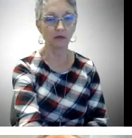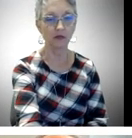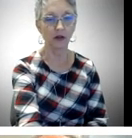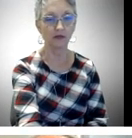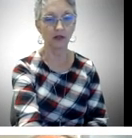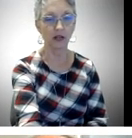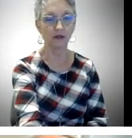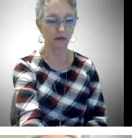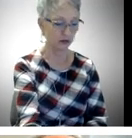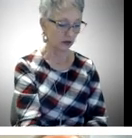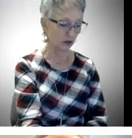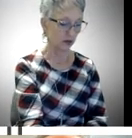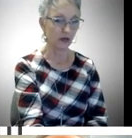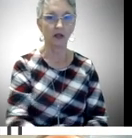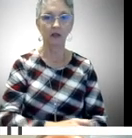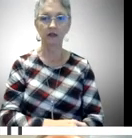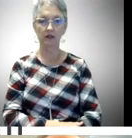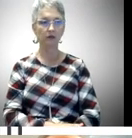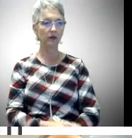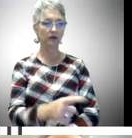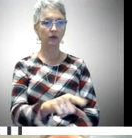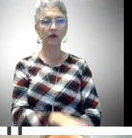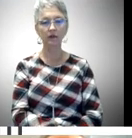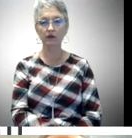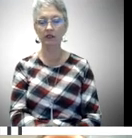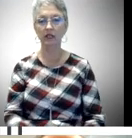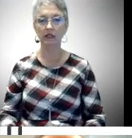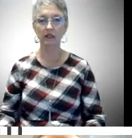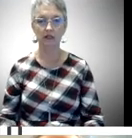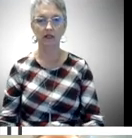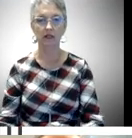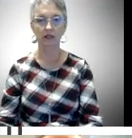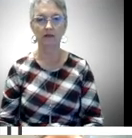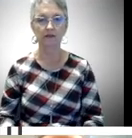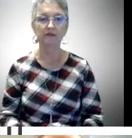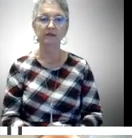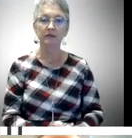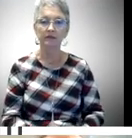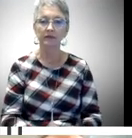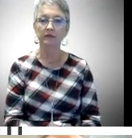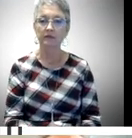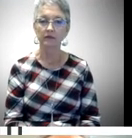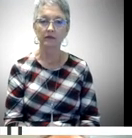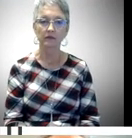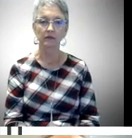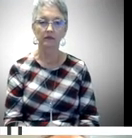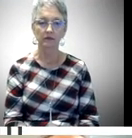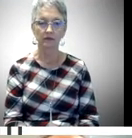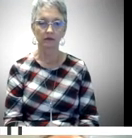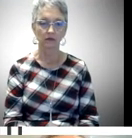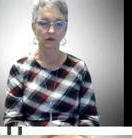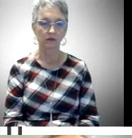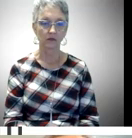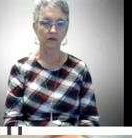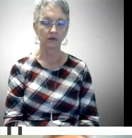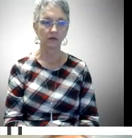ahead and move on for now. Okay, cool. You could be the. We'll grab those. We'll talk. Okay. So who can be the supporter? If you look at